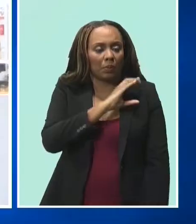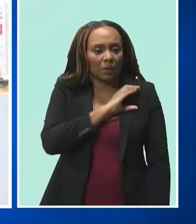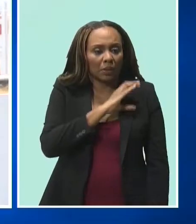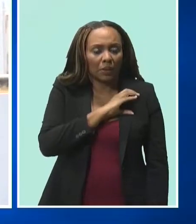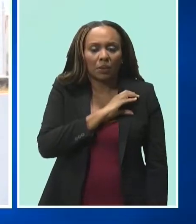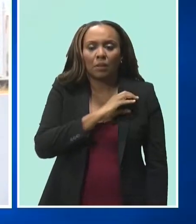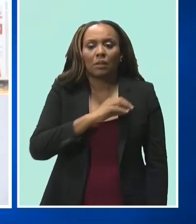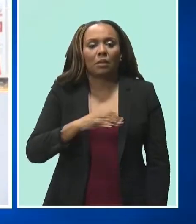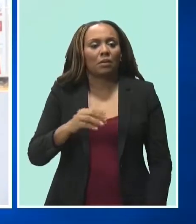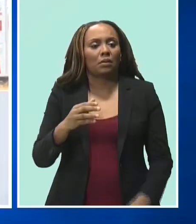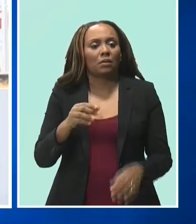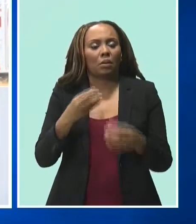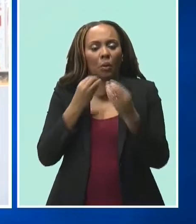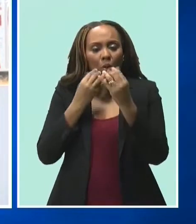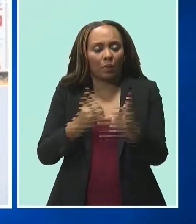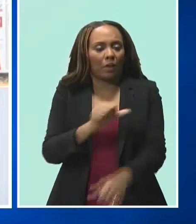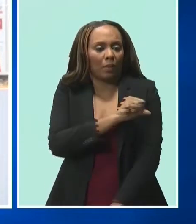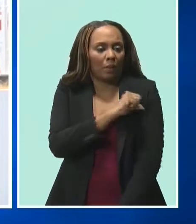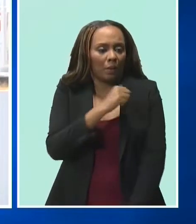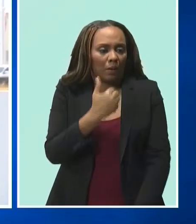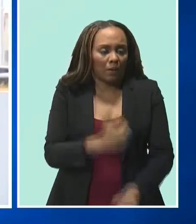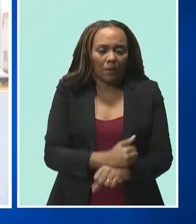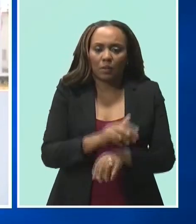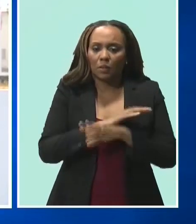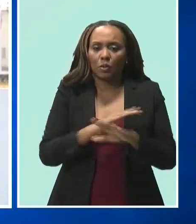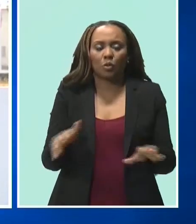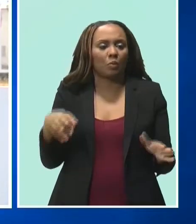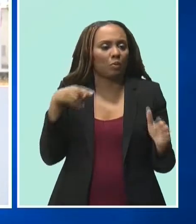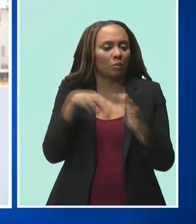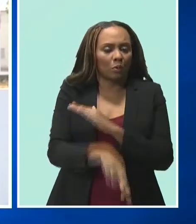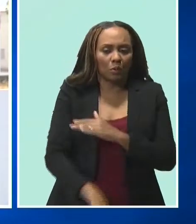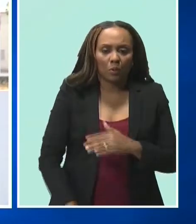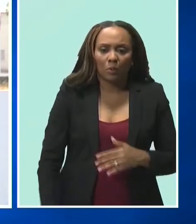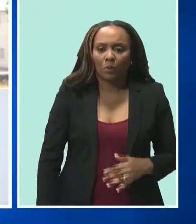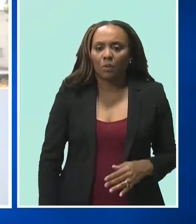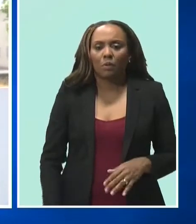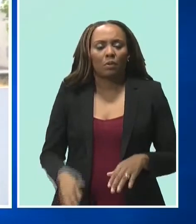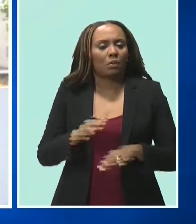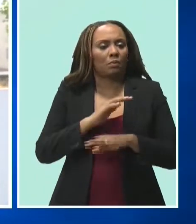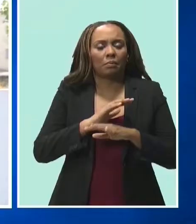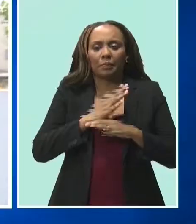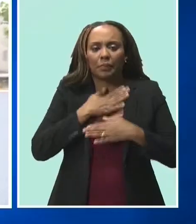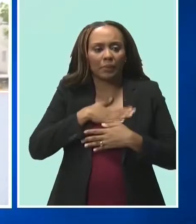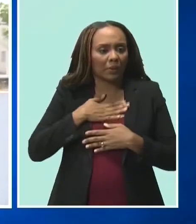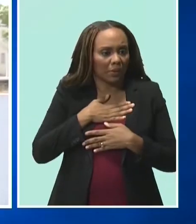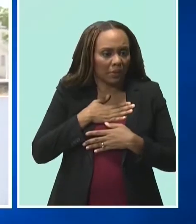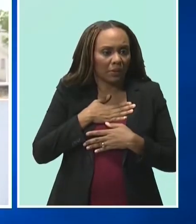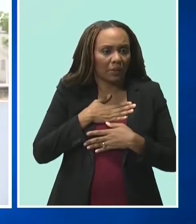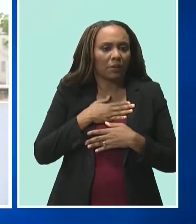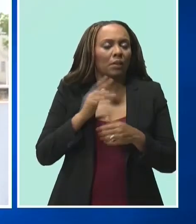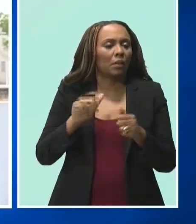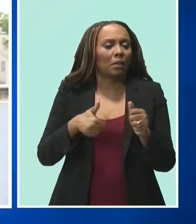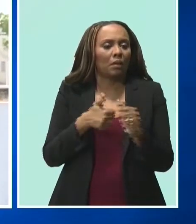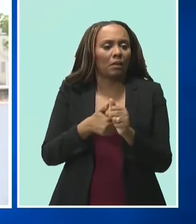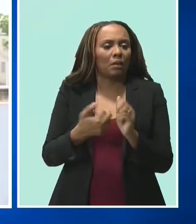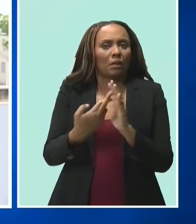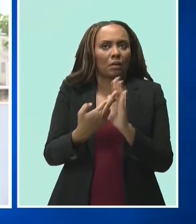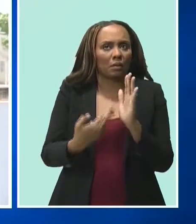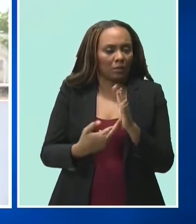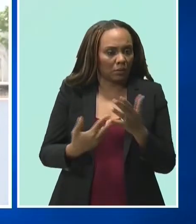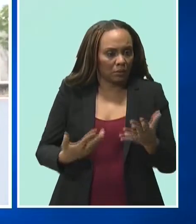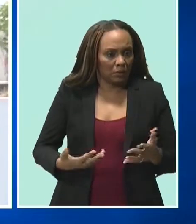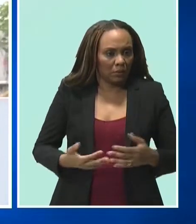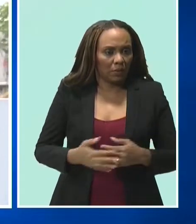transport authority and all officials, and do not be rude and do not be obnoxious. I'm not imputing that many of my members